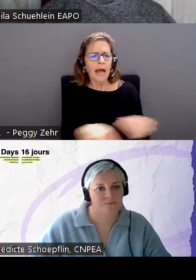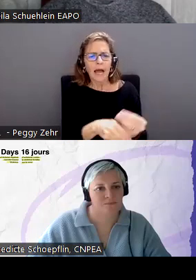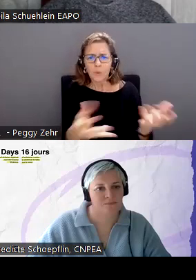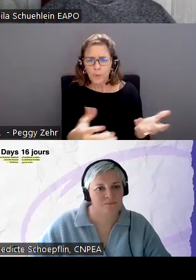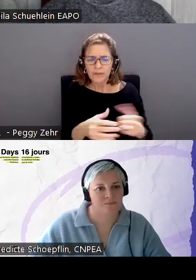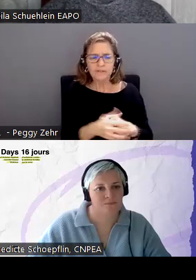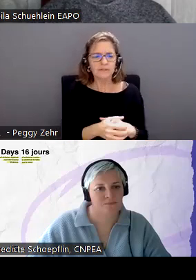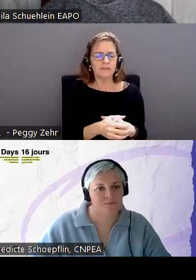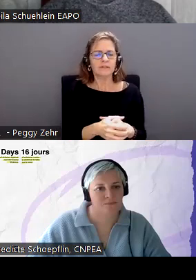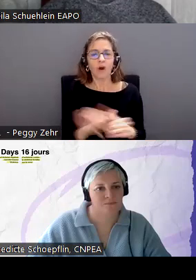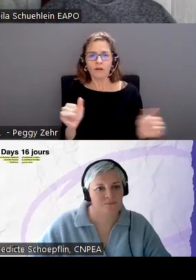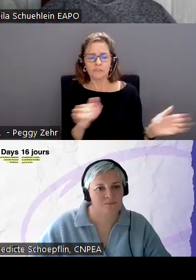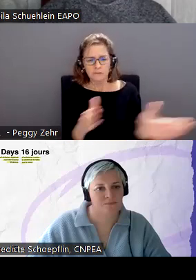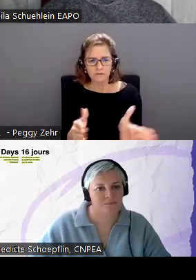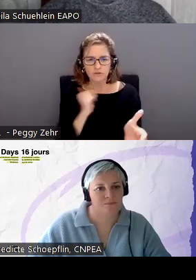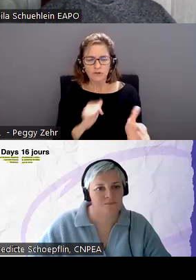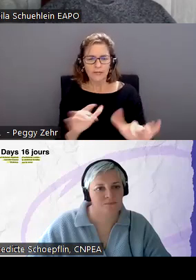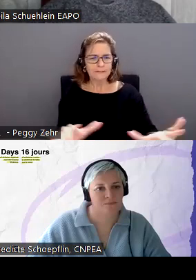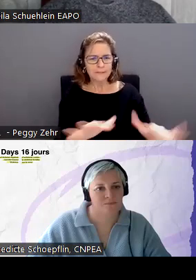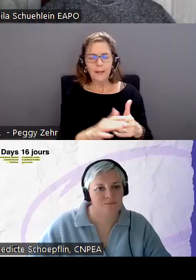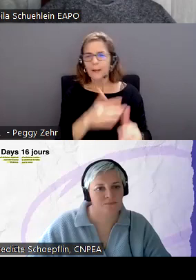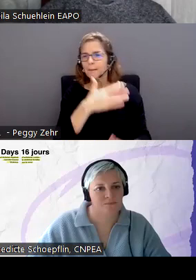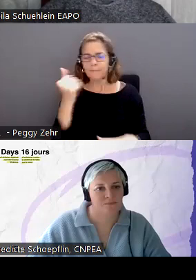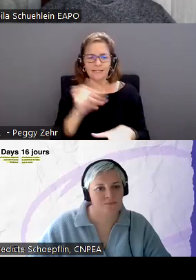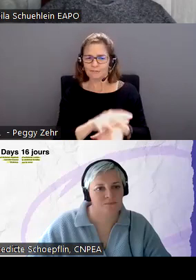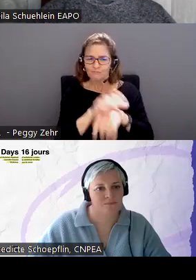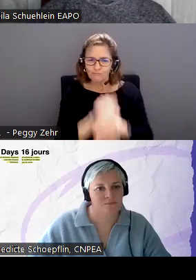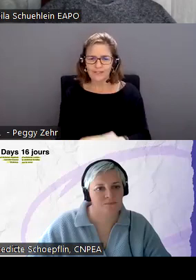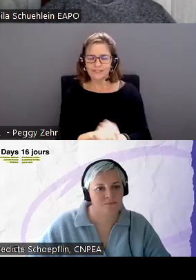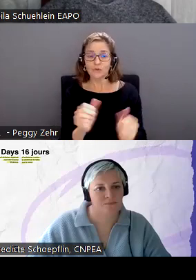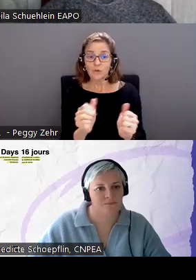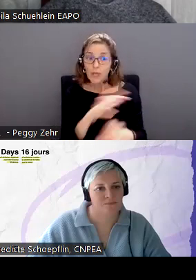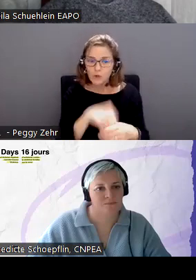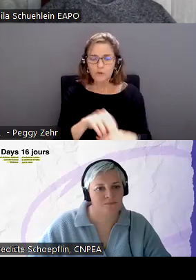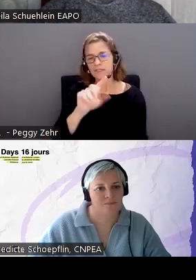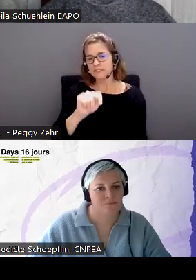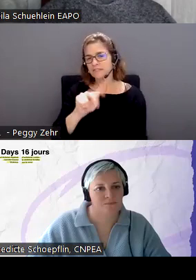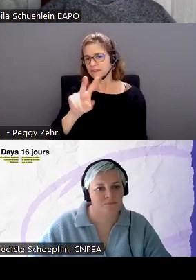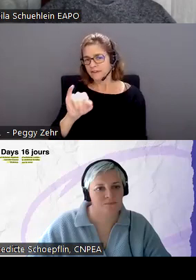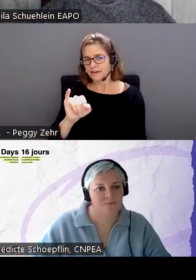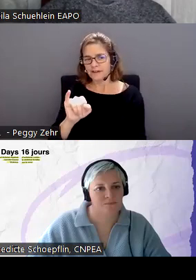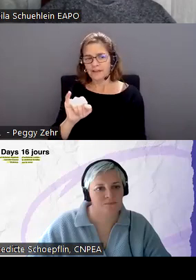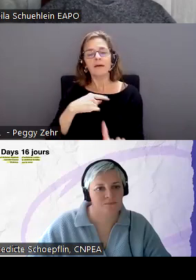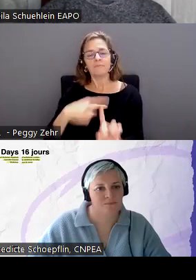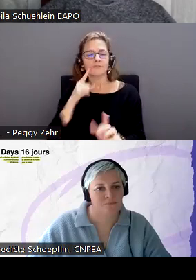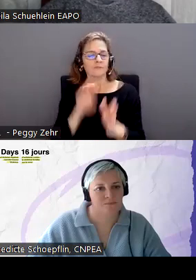practice examples that we are hearing about that are trauma and violence informed? And we'll develop some new content